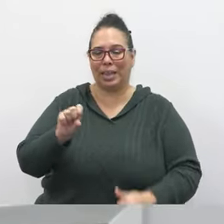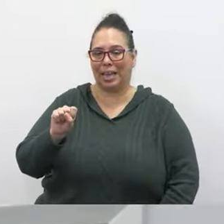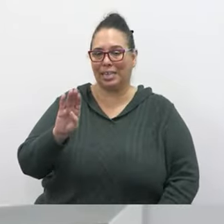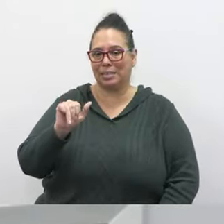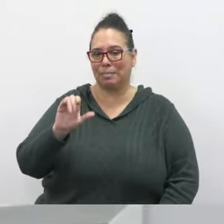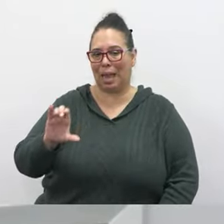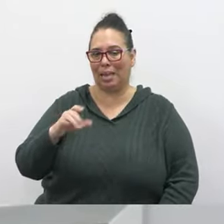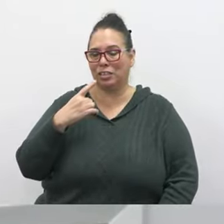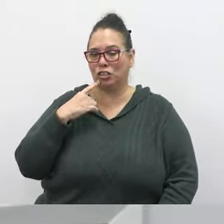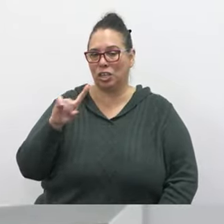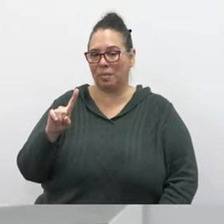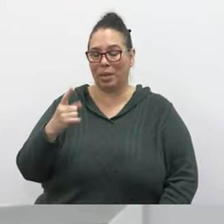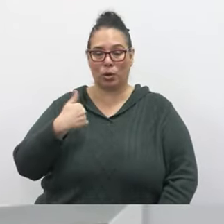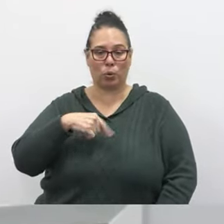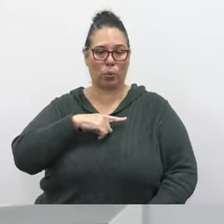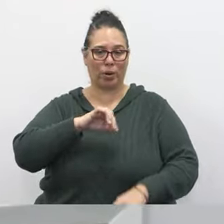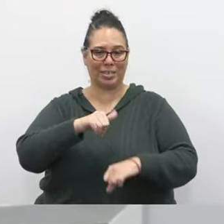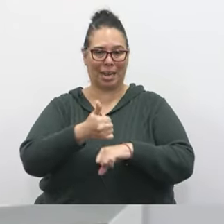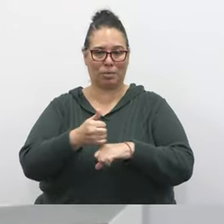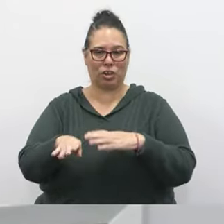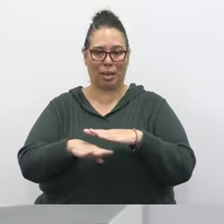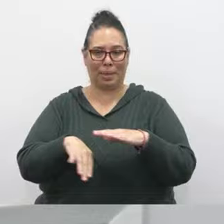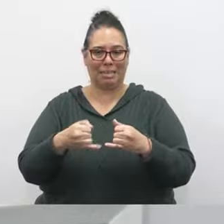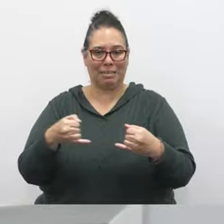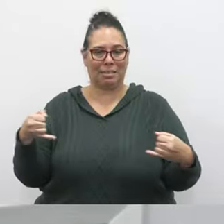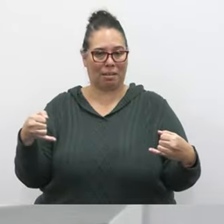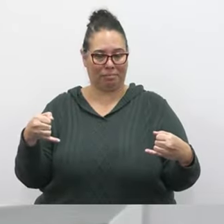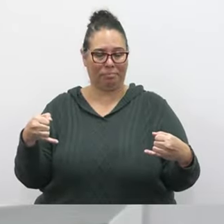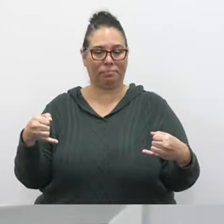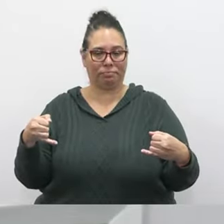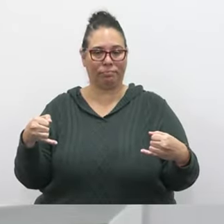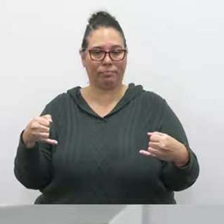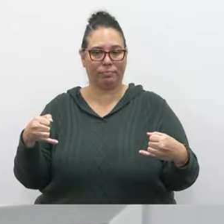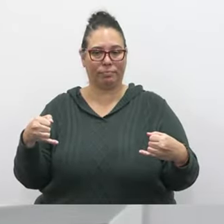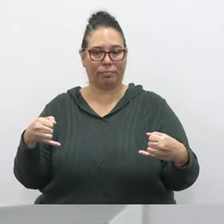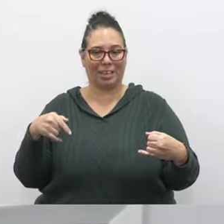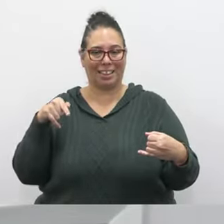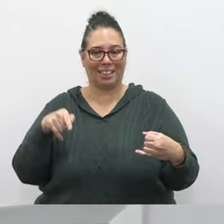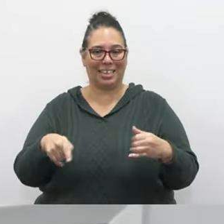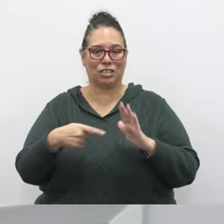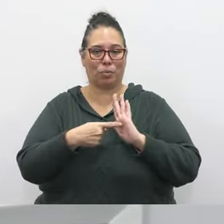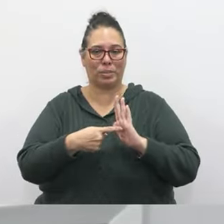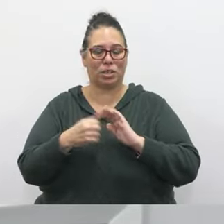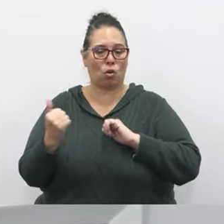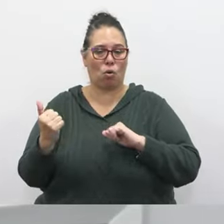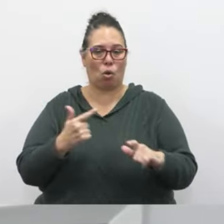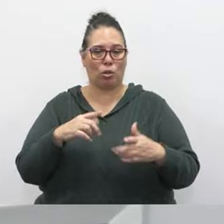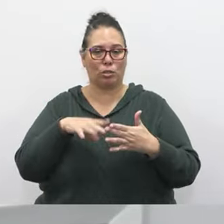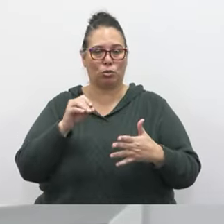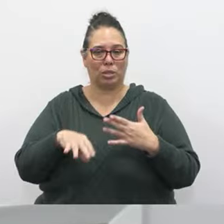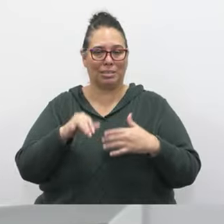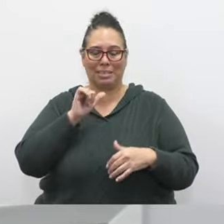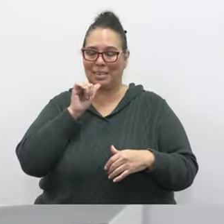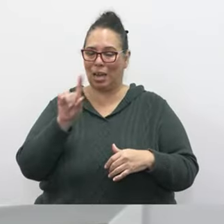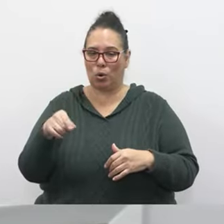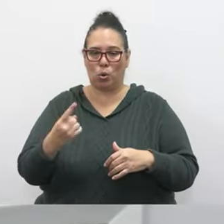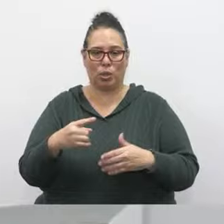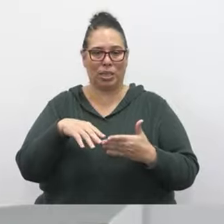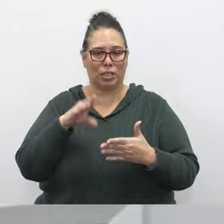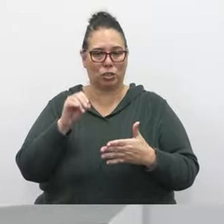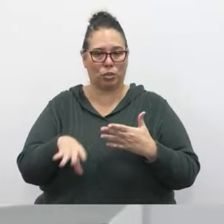achievement, we're establishing a baseline. To do that, this is representative of all students, not just students who